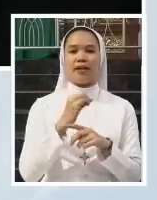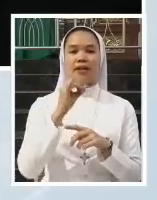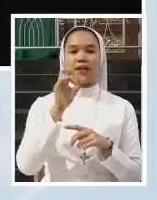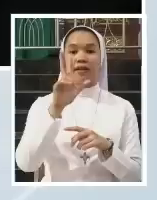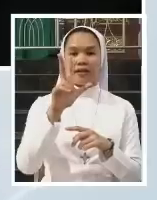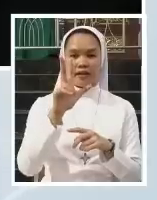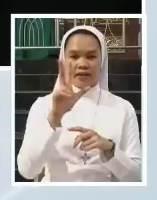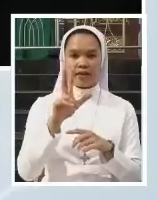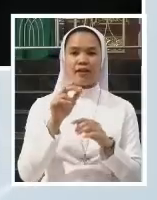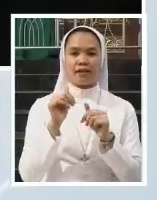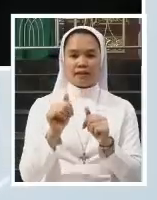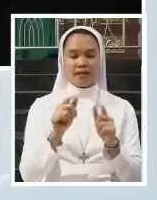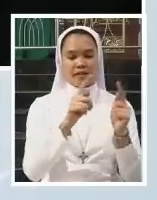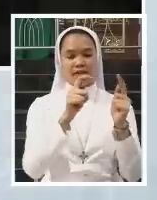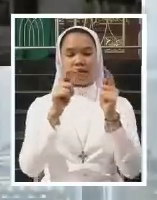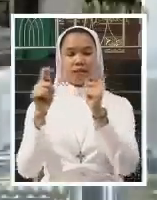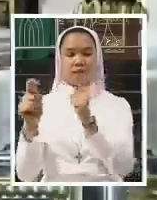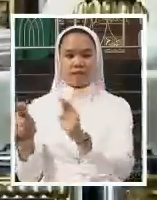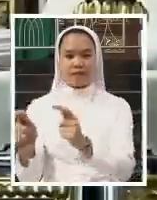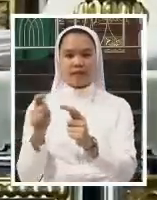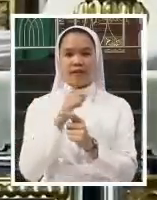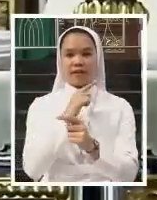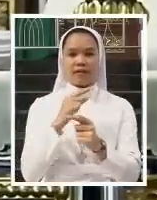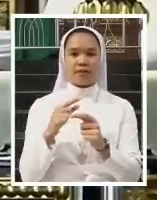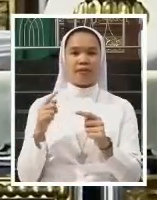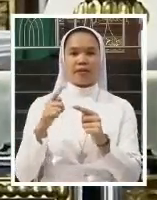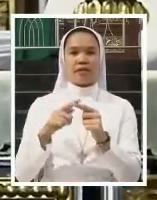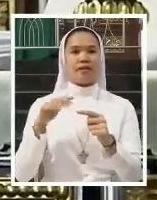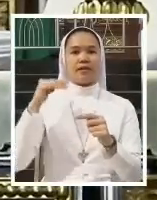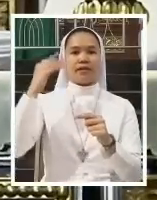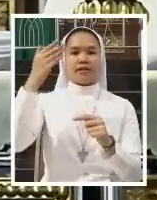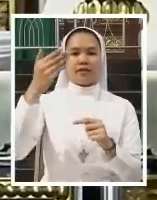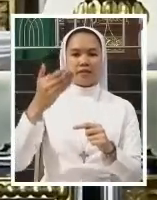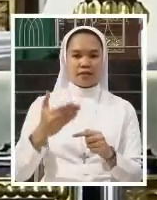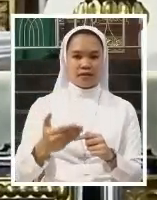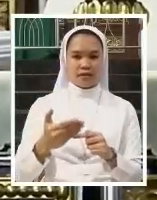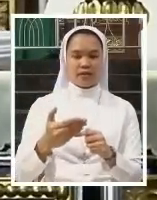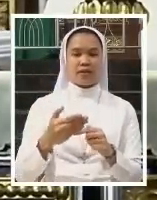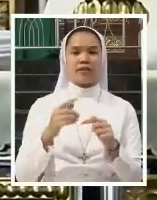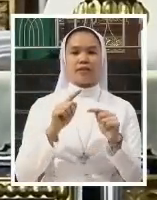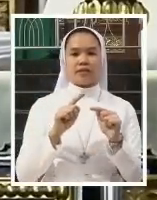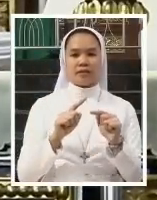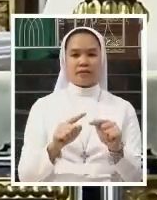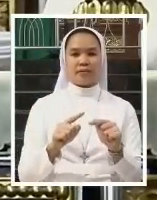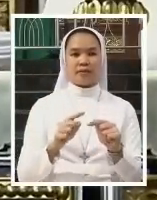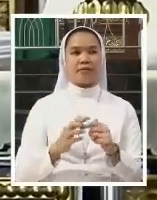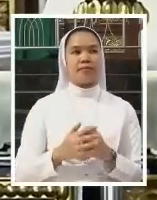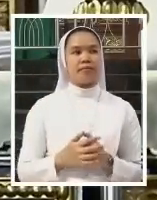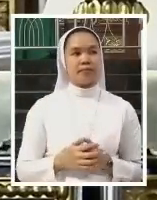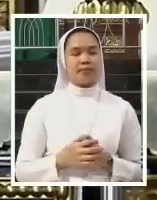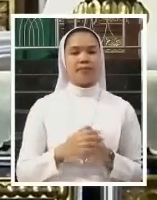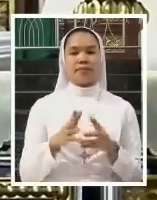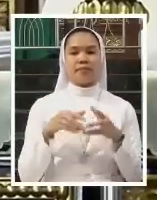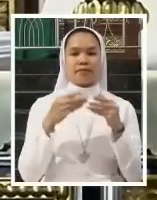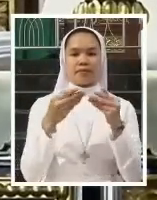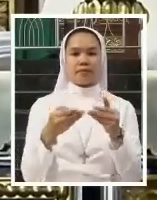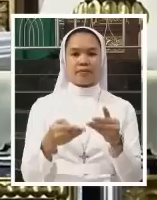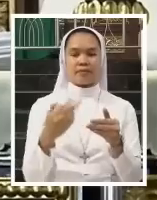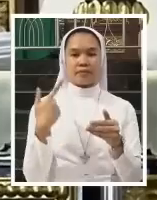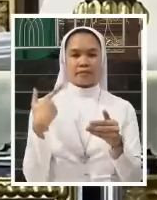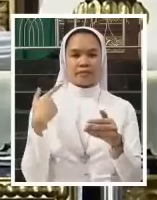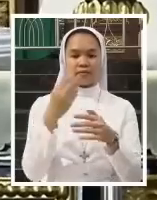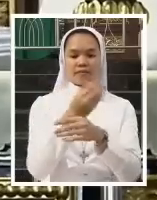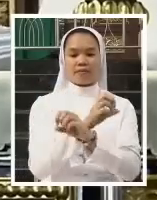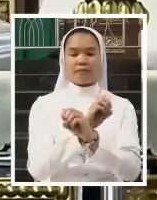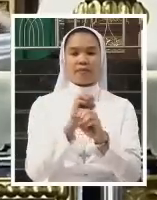2023, and shall be valid until my revocation or my successor's revocation, given at the Chancery,